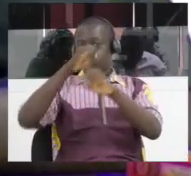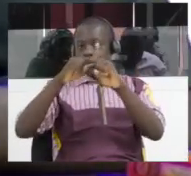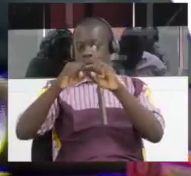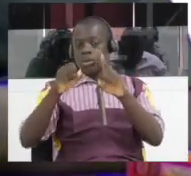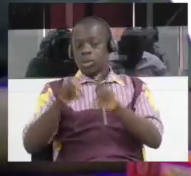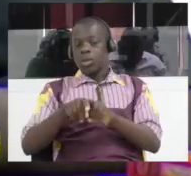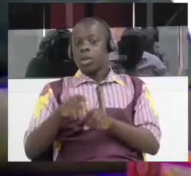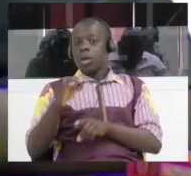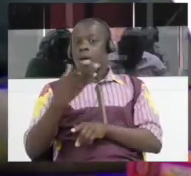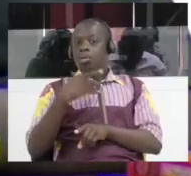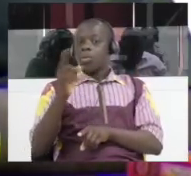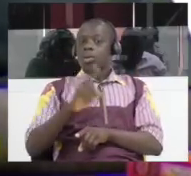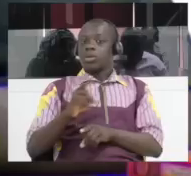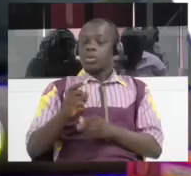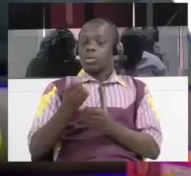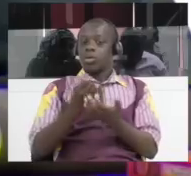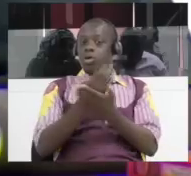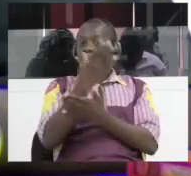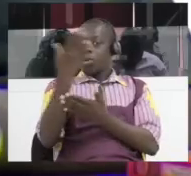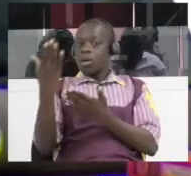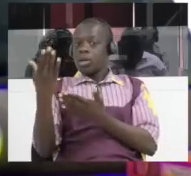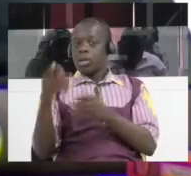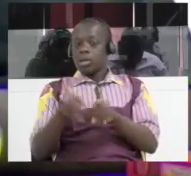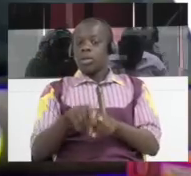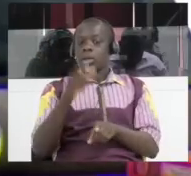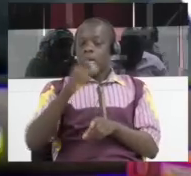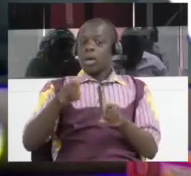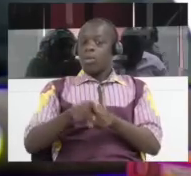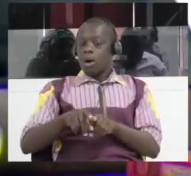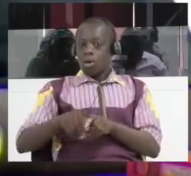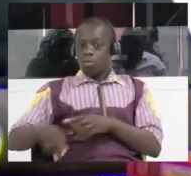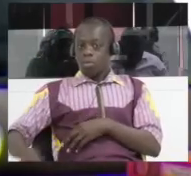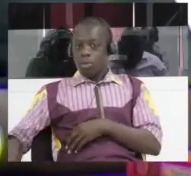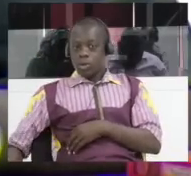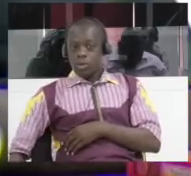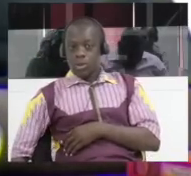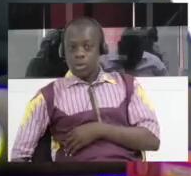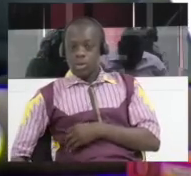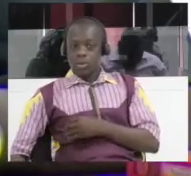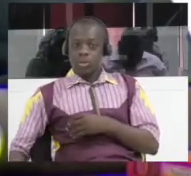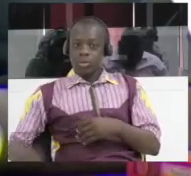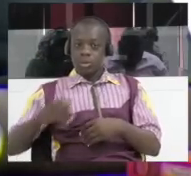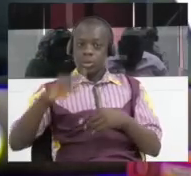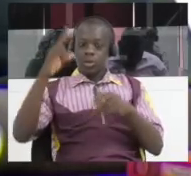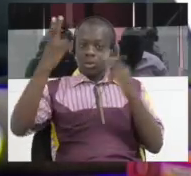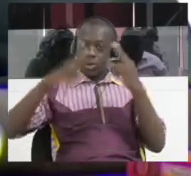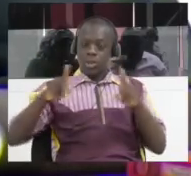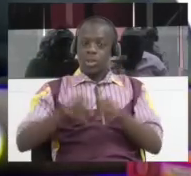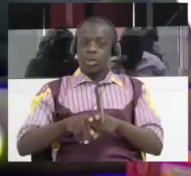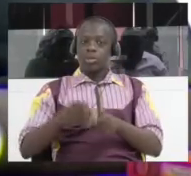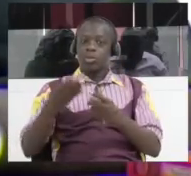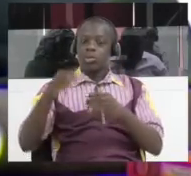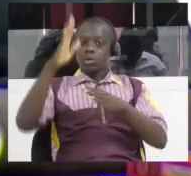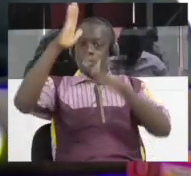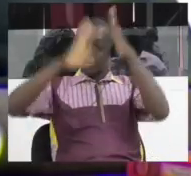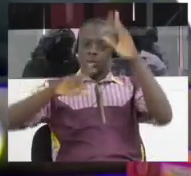situation, a barrack situation, you have what we commonly refer to as barrack lawyers or rabble rousers. So these are elements